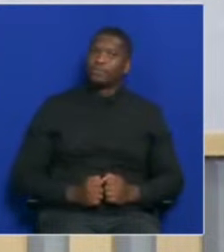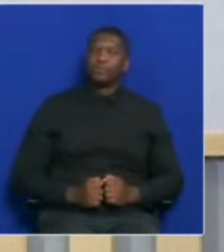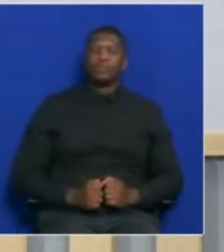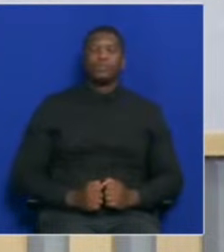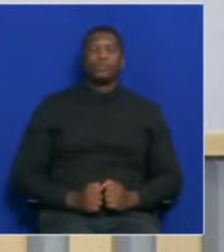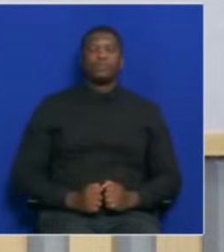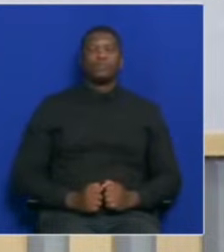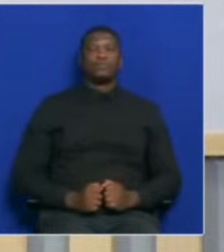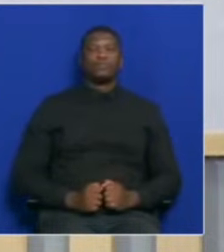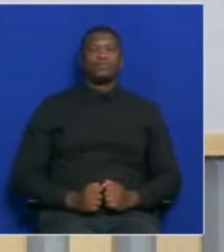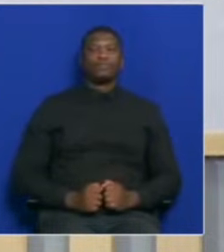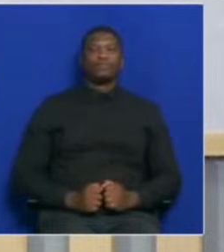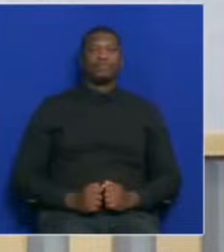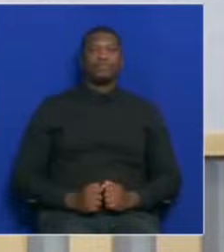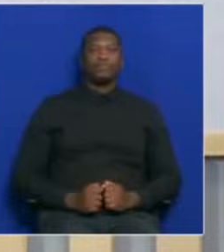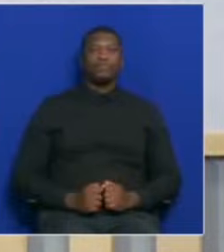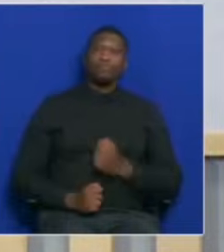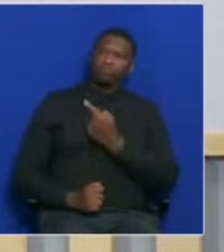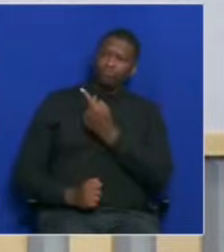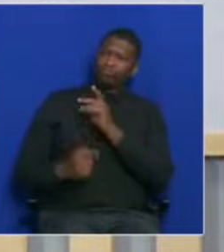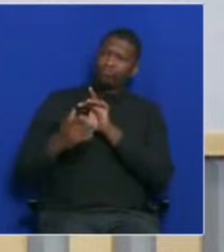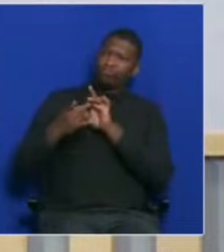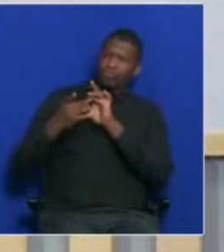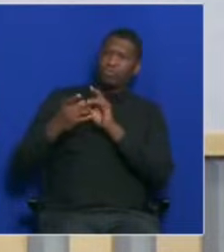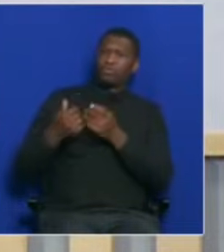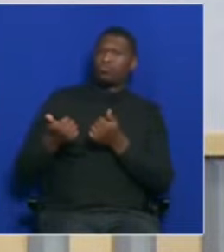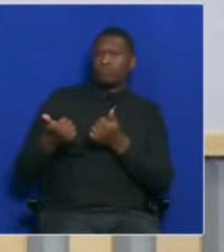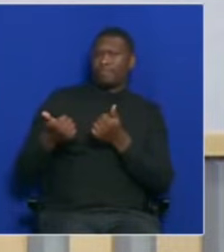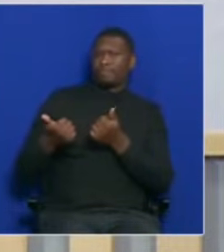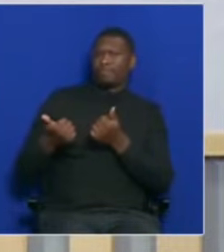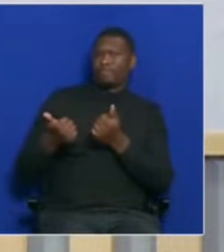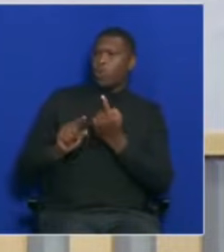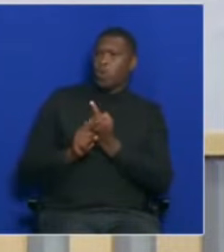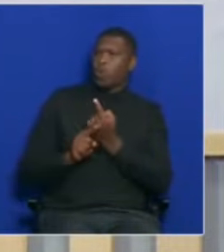We've always had a good relationship with the ID.